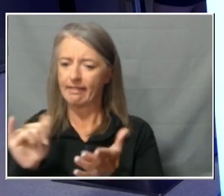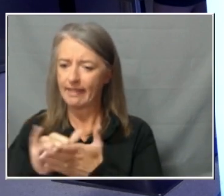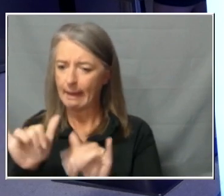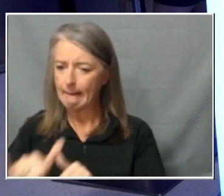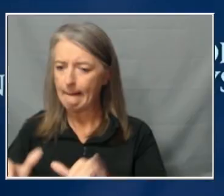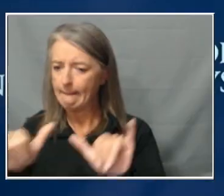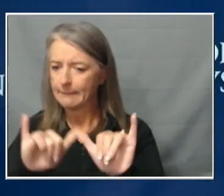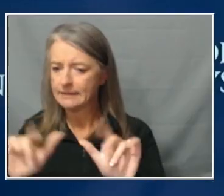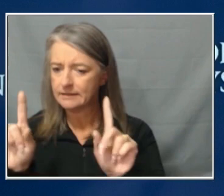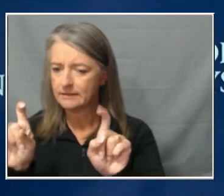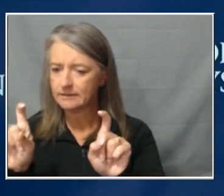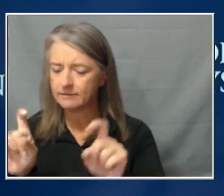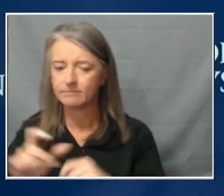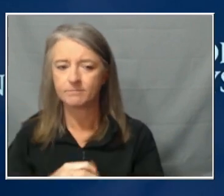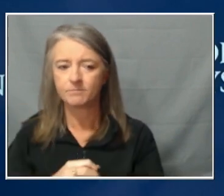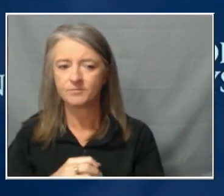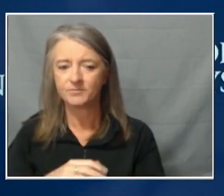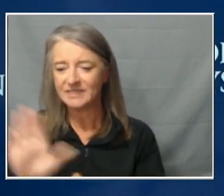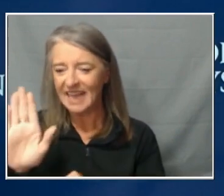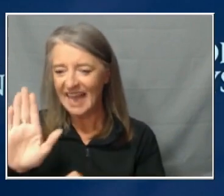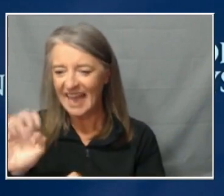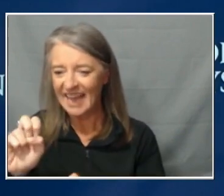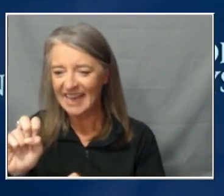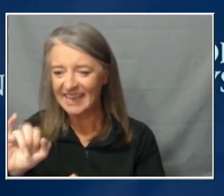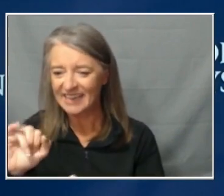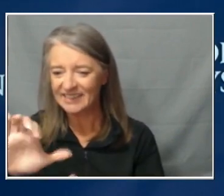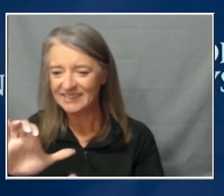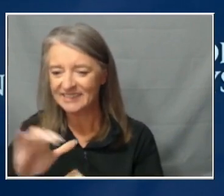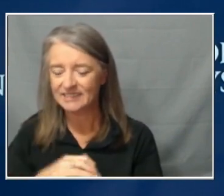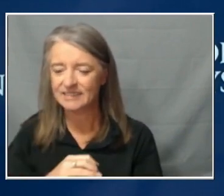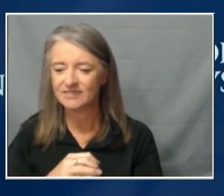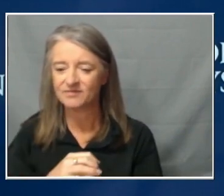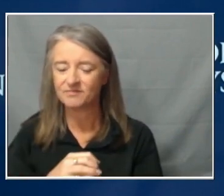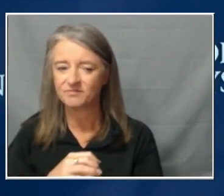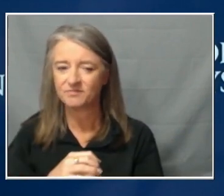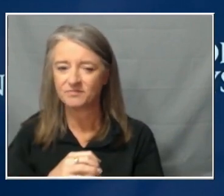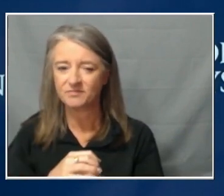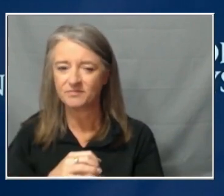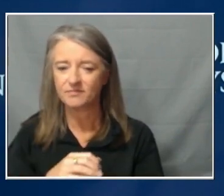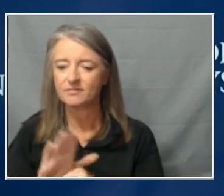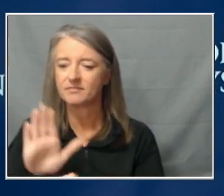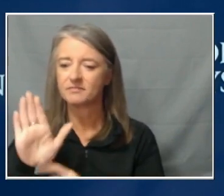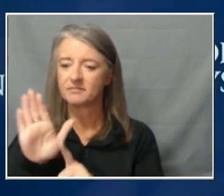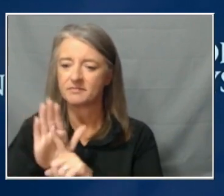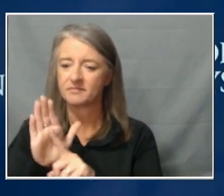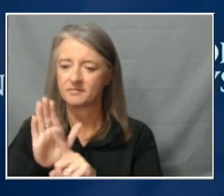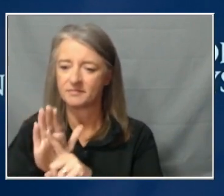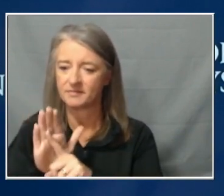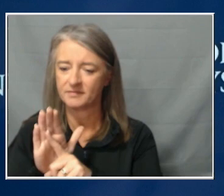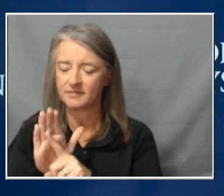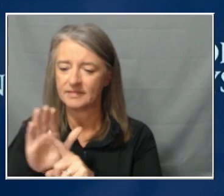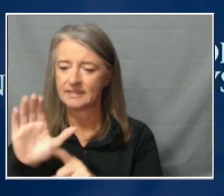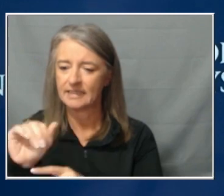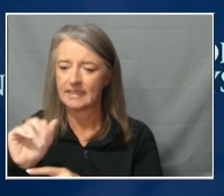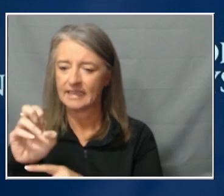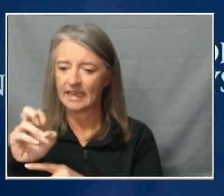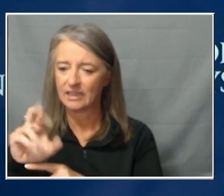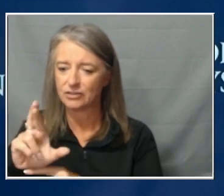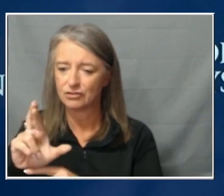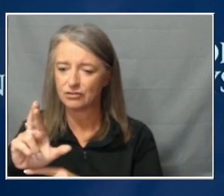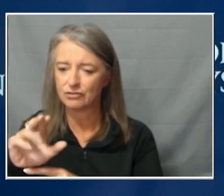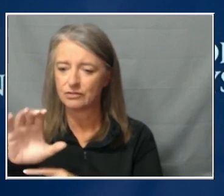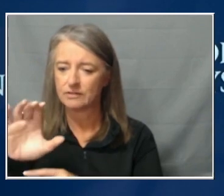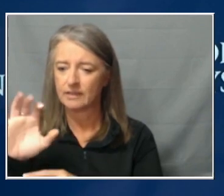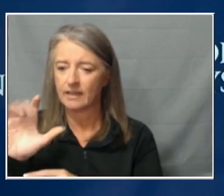Yeah, so, hey, Eric. So his cancer was Burkitt's lymphoma, which is a relatively